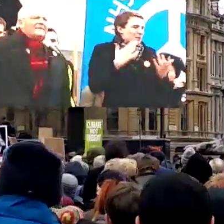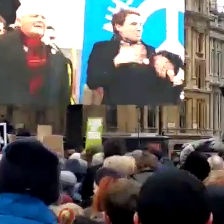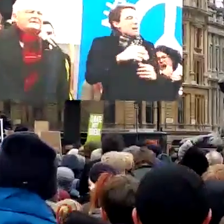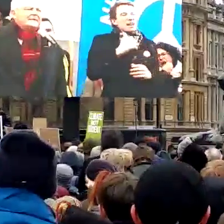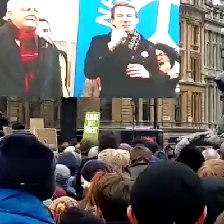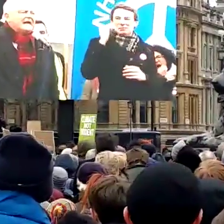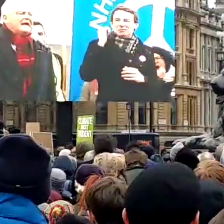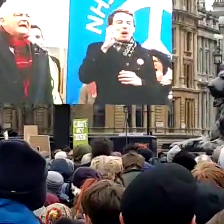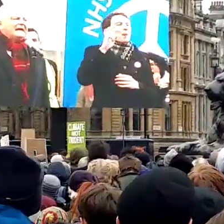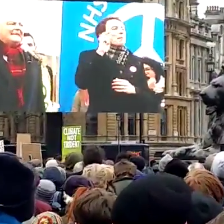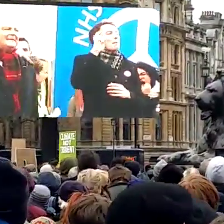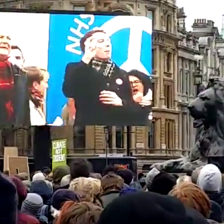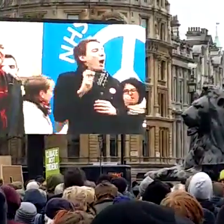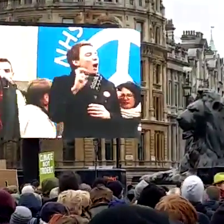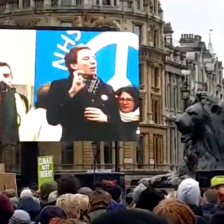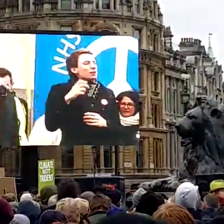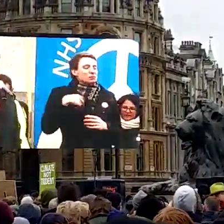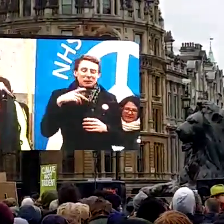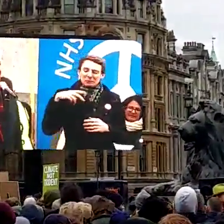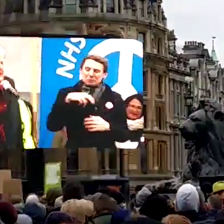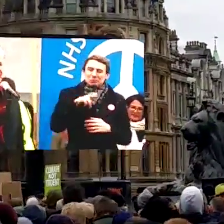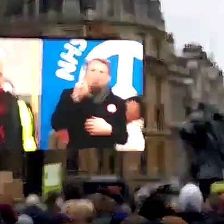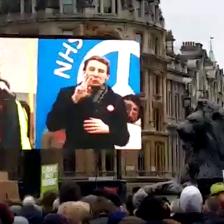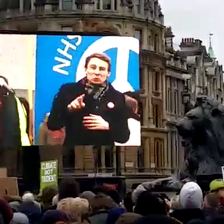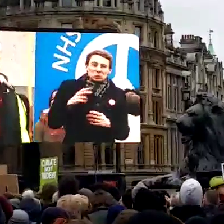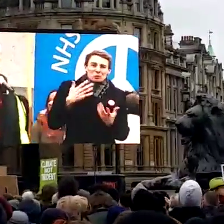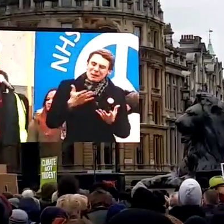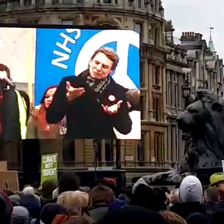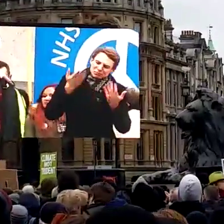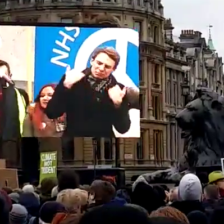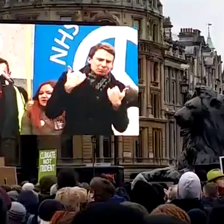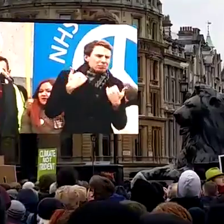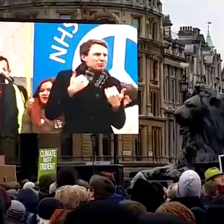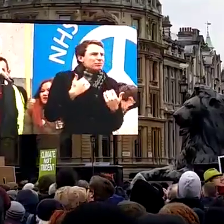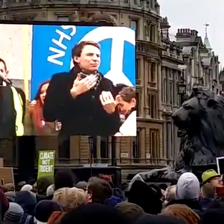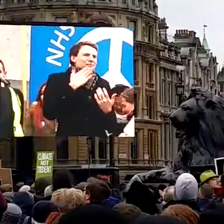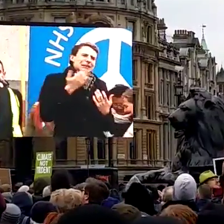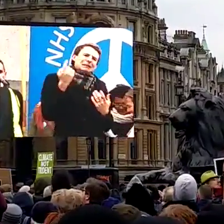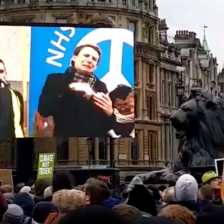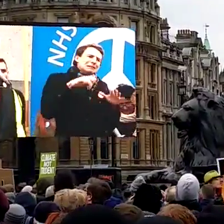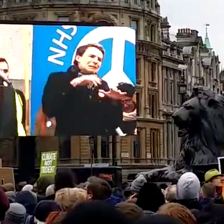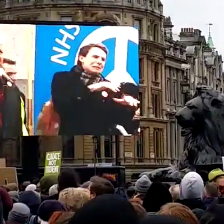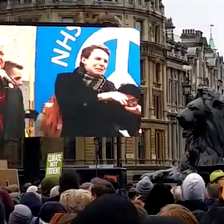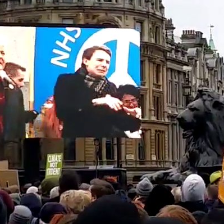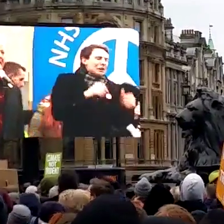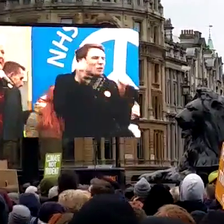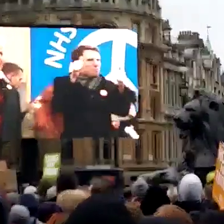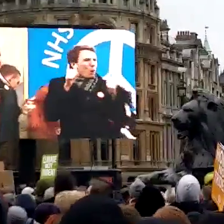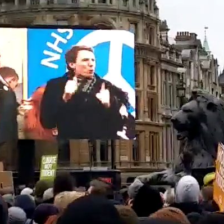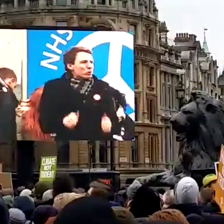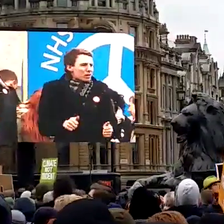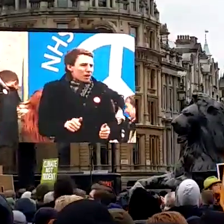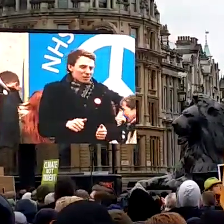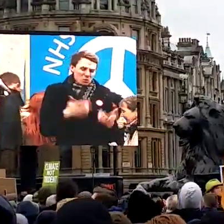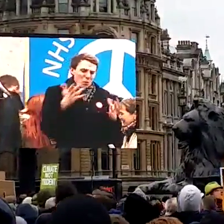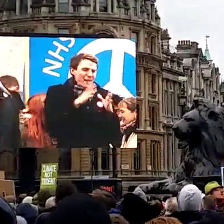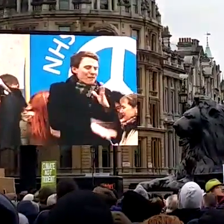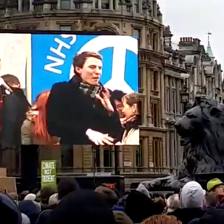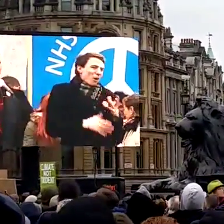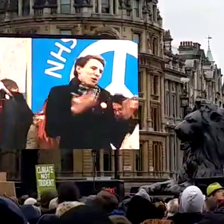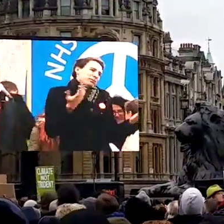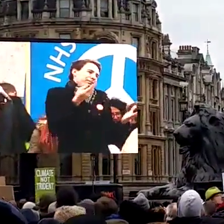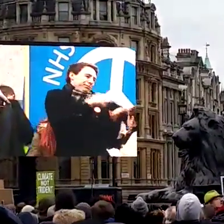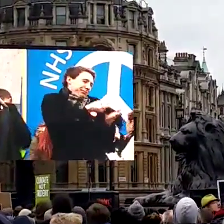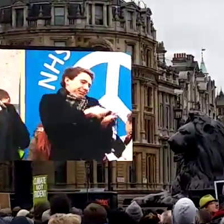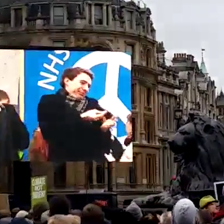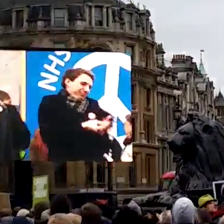over on the advertisement saying, come on the demonstration. They don't go up for nothing. On the underground advertisements, they don't go up for nothing. We've